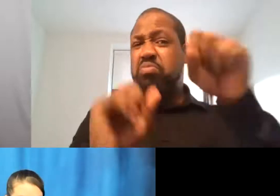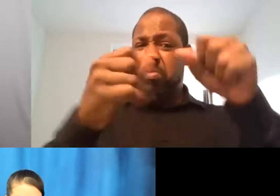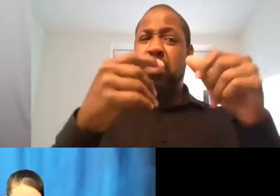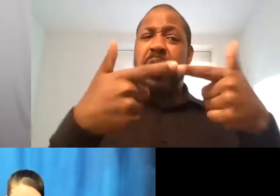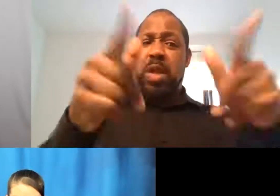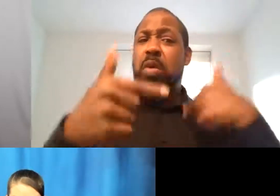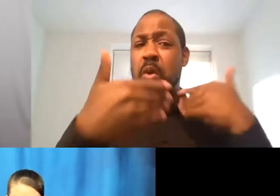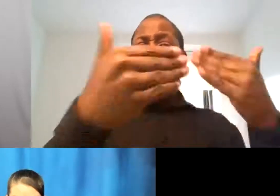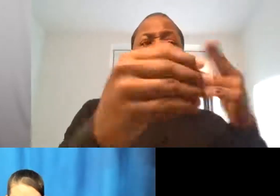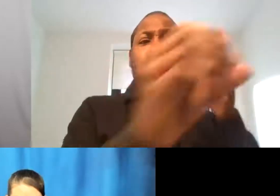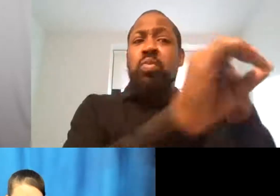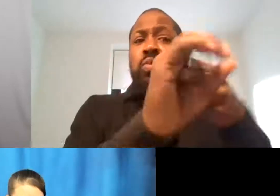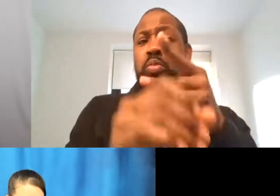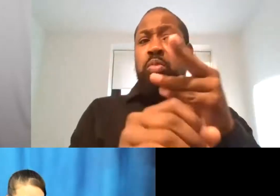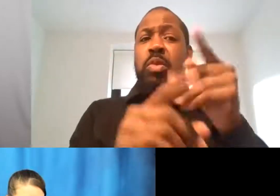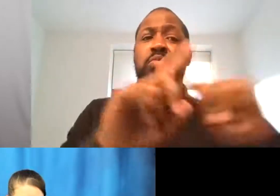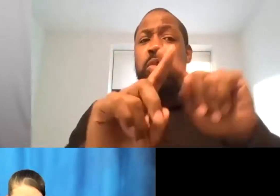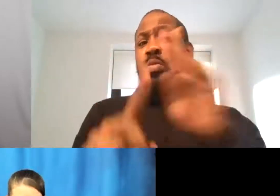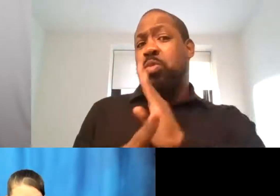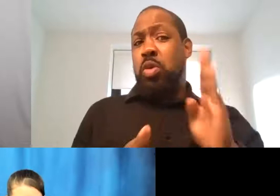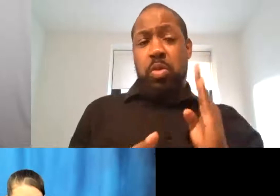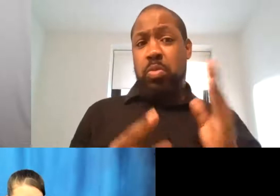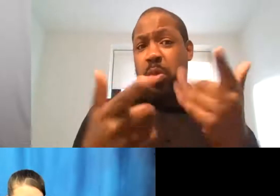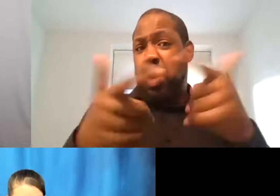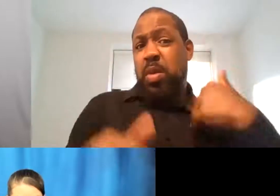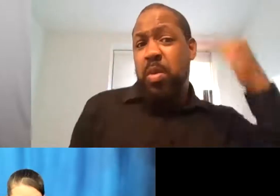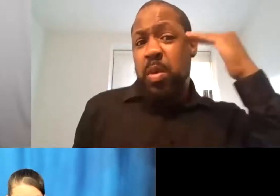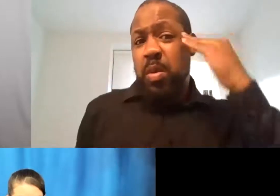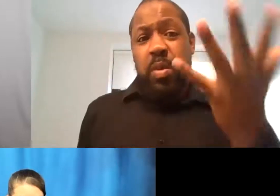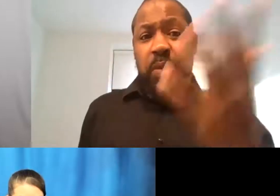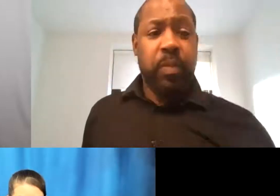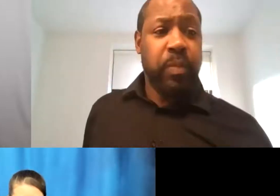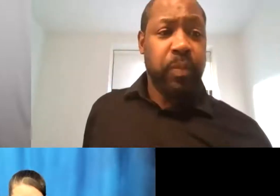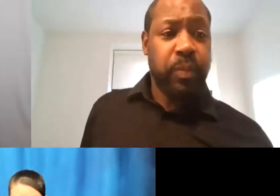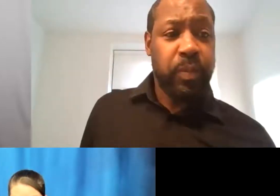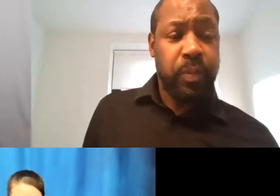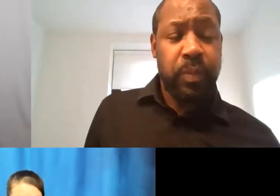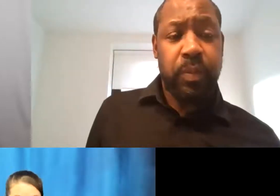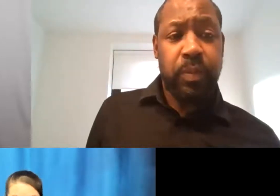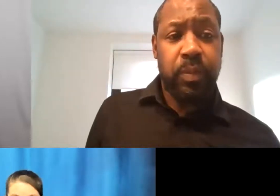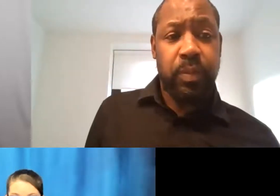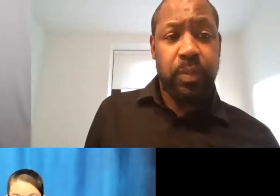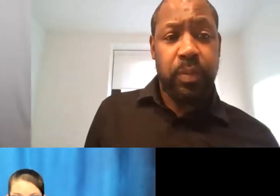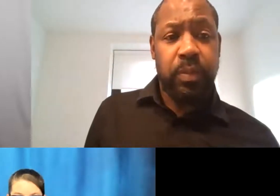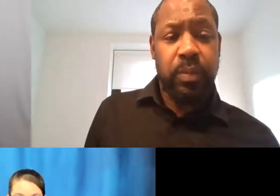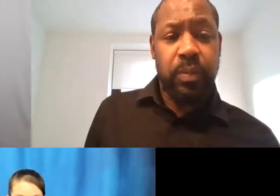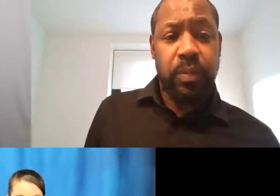If you feel that this is something that I would be allowed to do to join various nonprofit boards, just let me know.